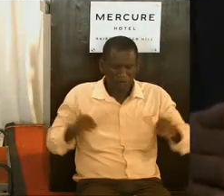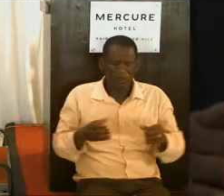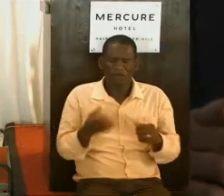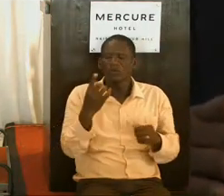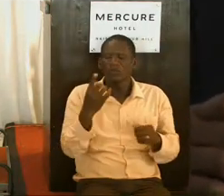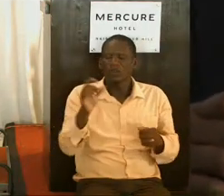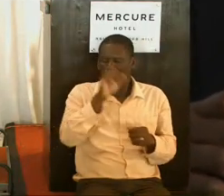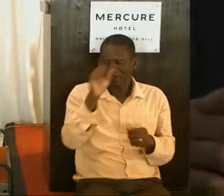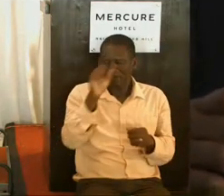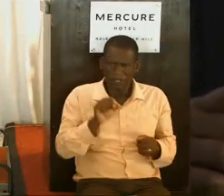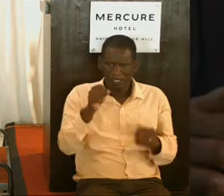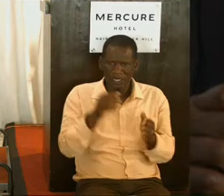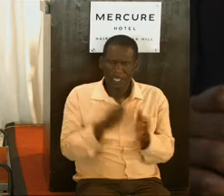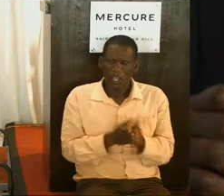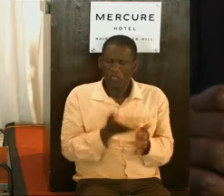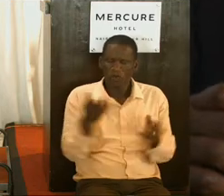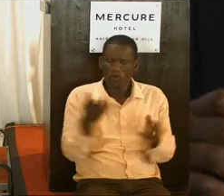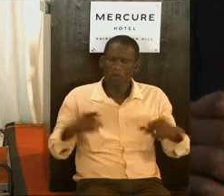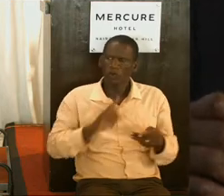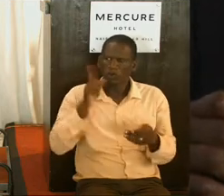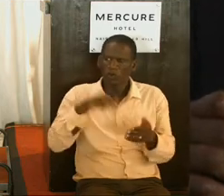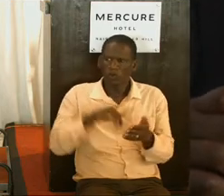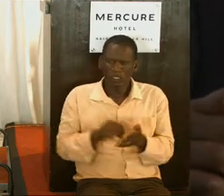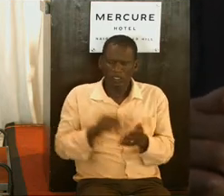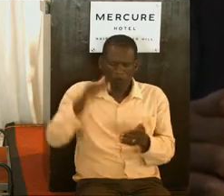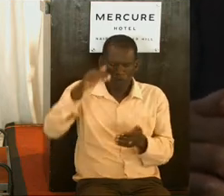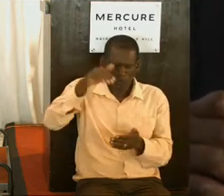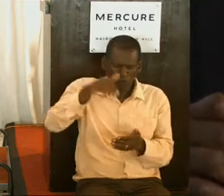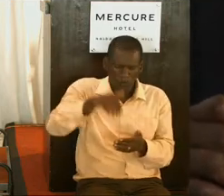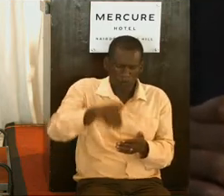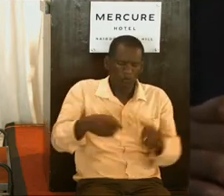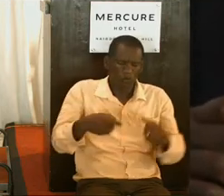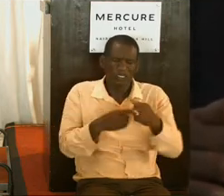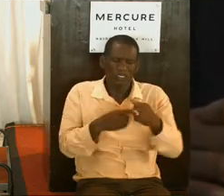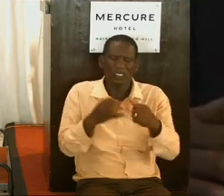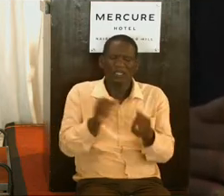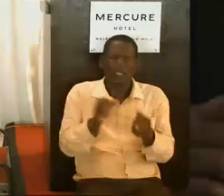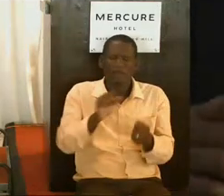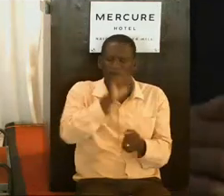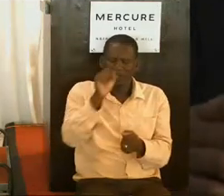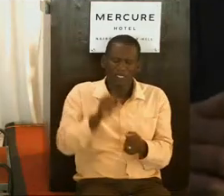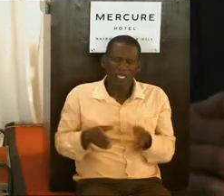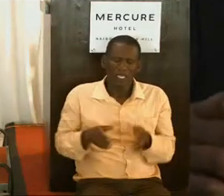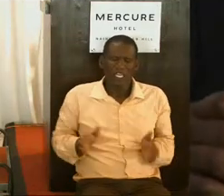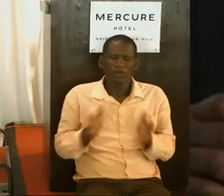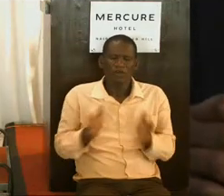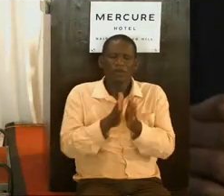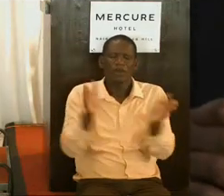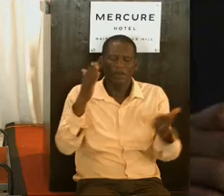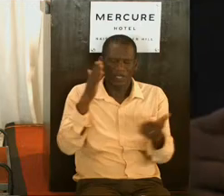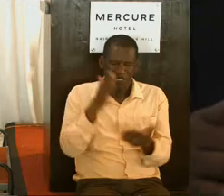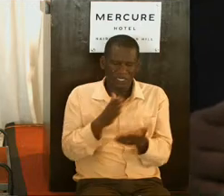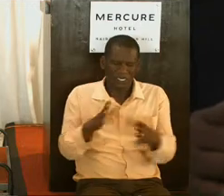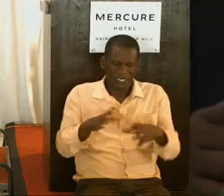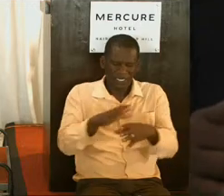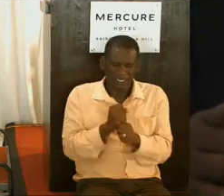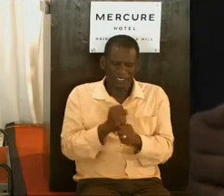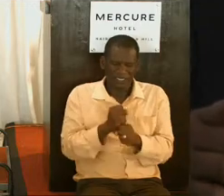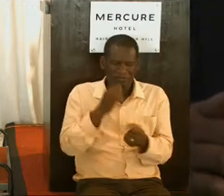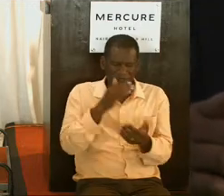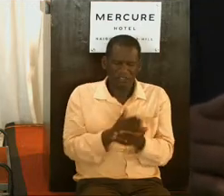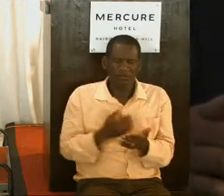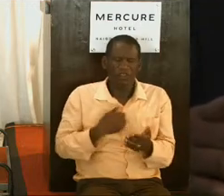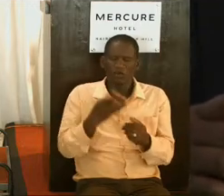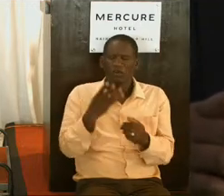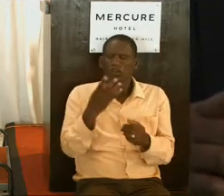31 percent and those who say is deteriorating was 68 in terms of public trust we have a